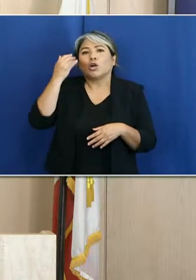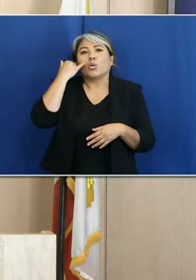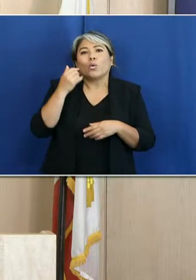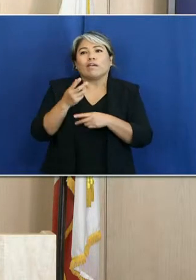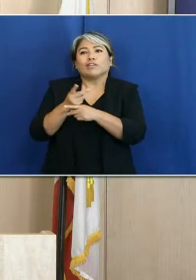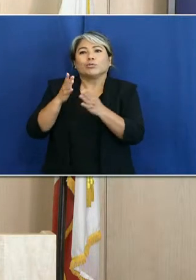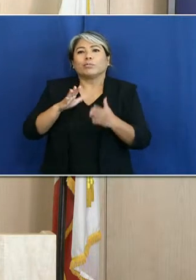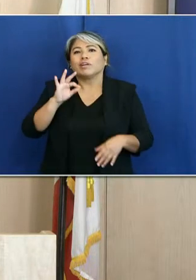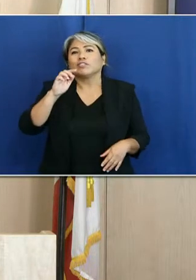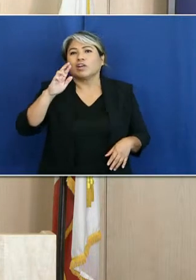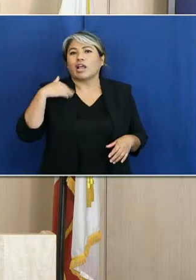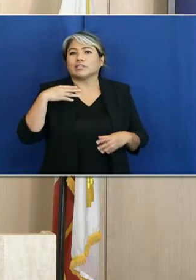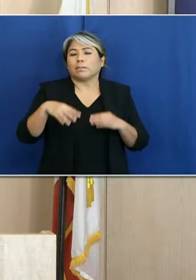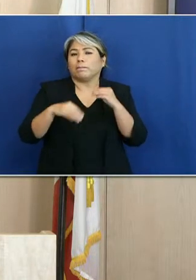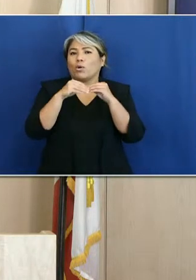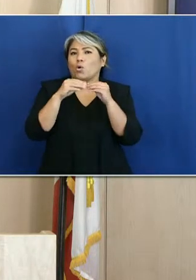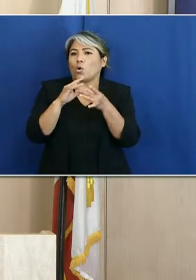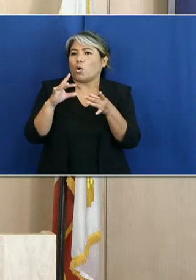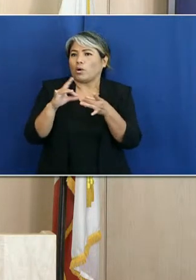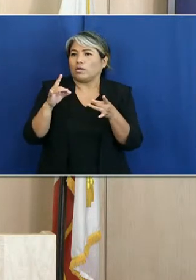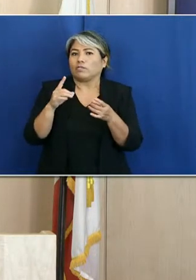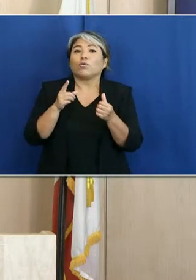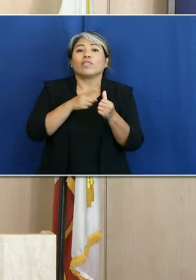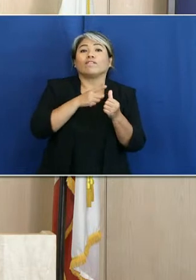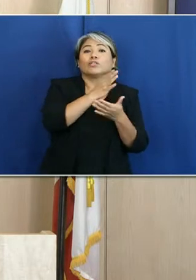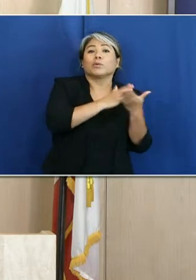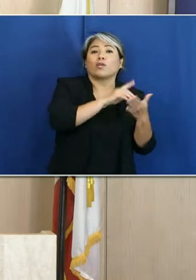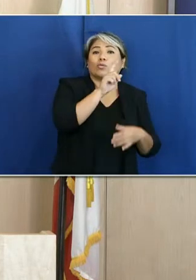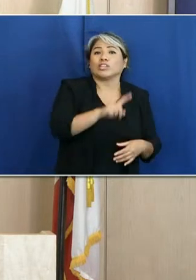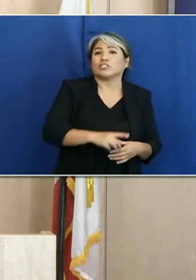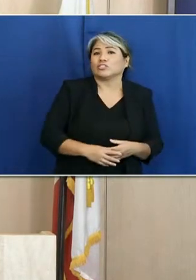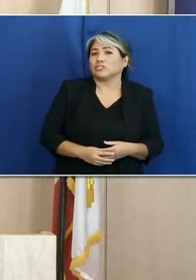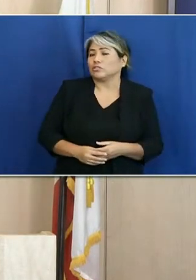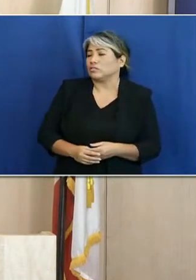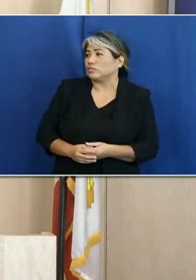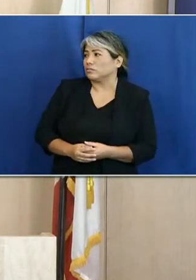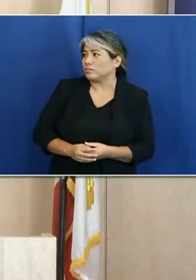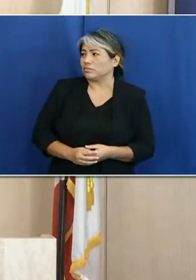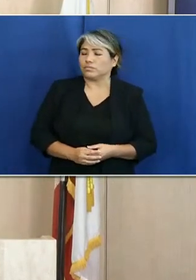Fletcher's got some additional response on the first part of the question.